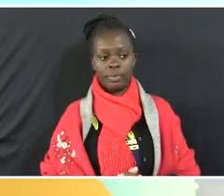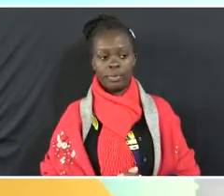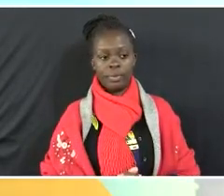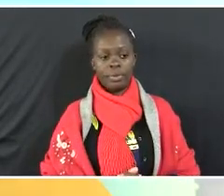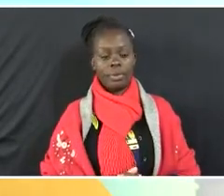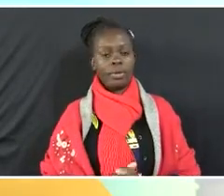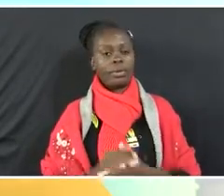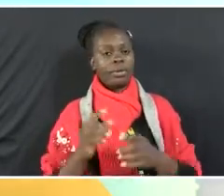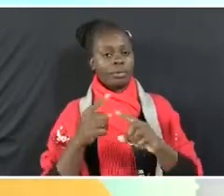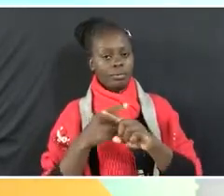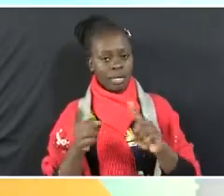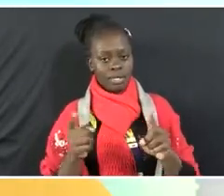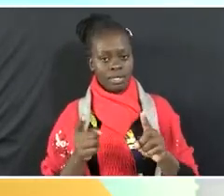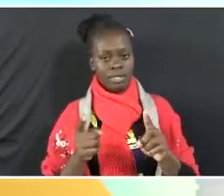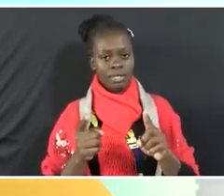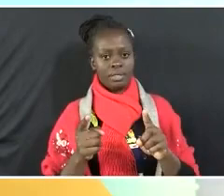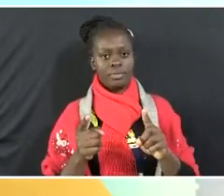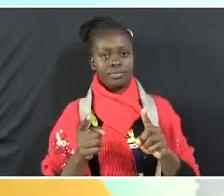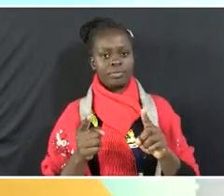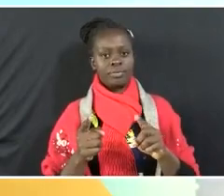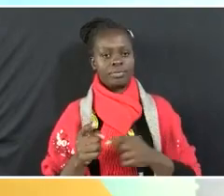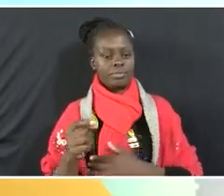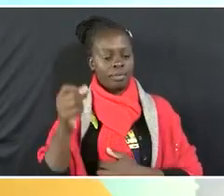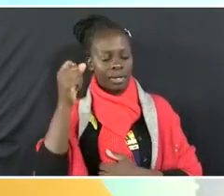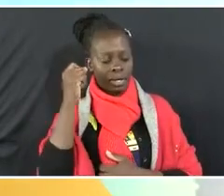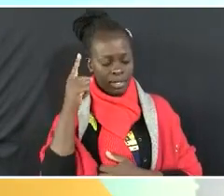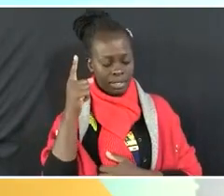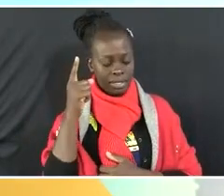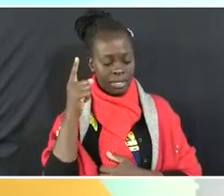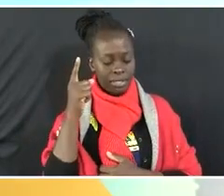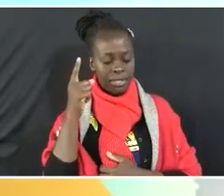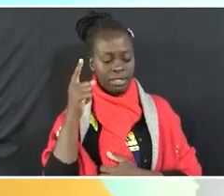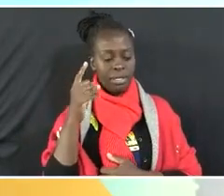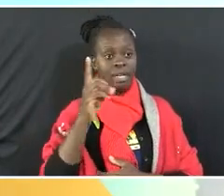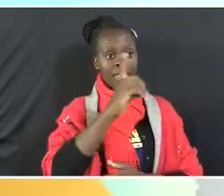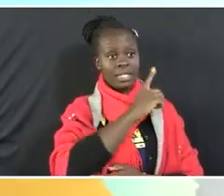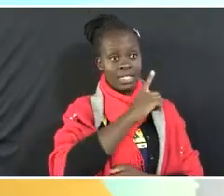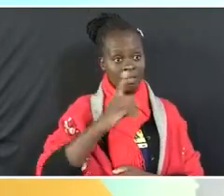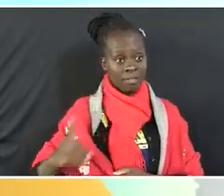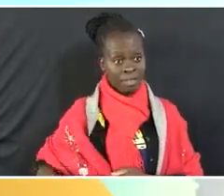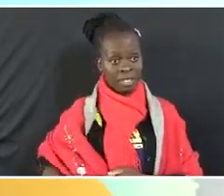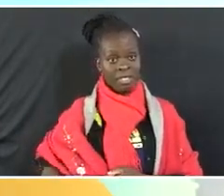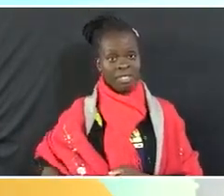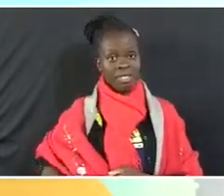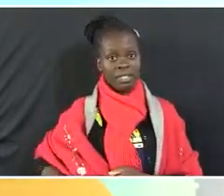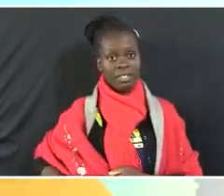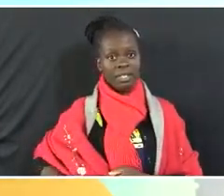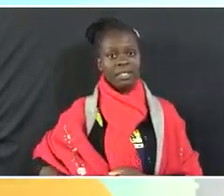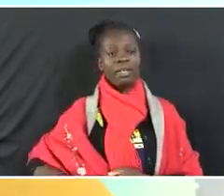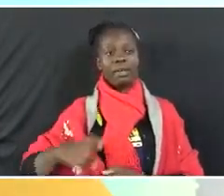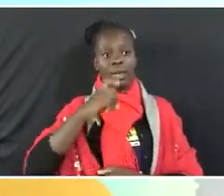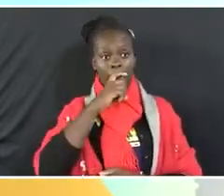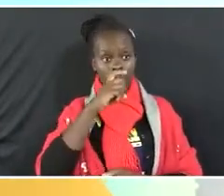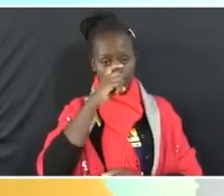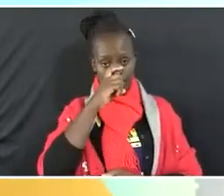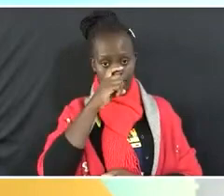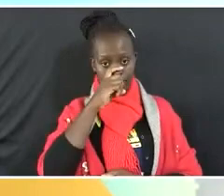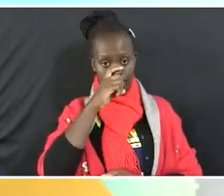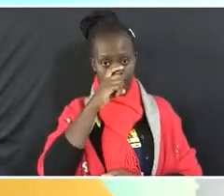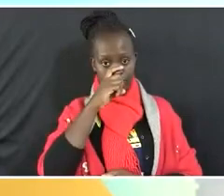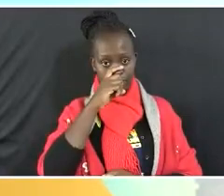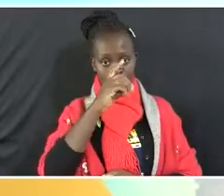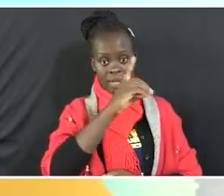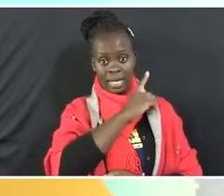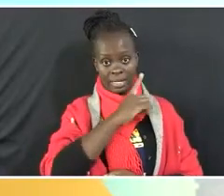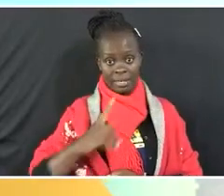But what I'm trying to say, handle with care. But let me tell you, David did not address the issue. When the young man came home, the young